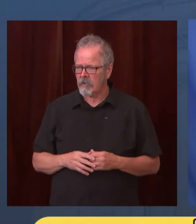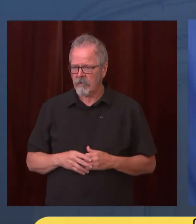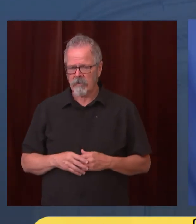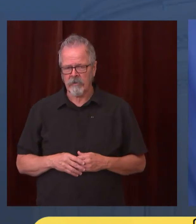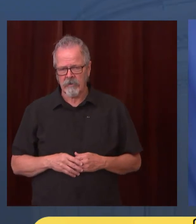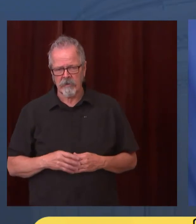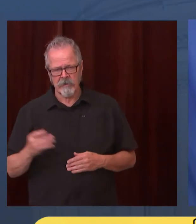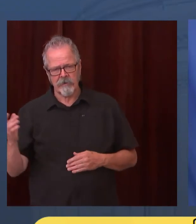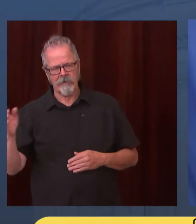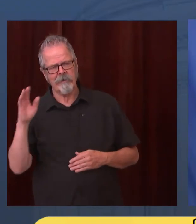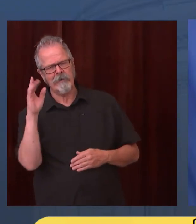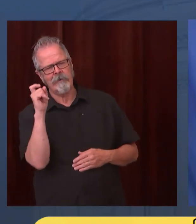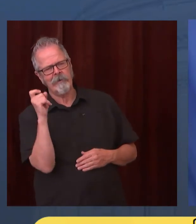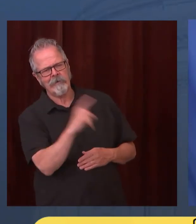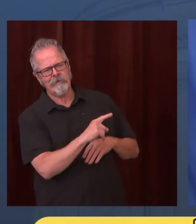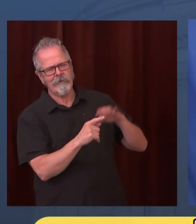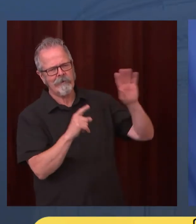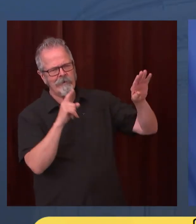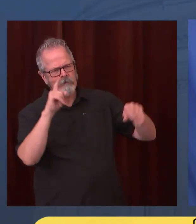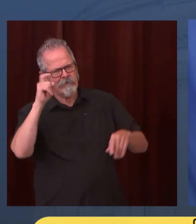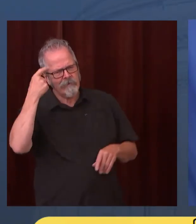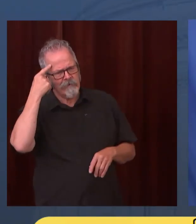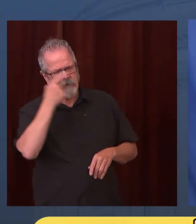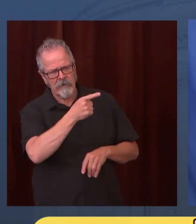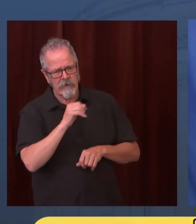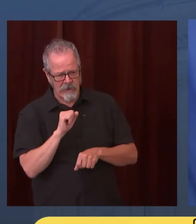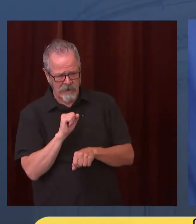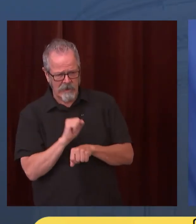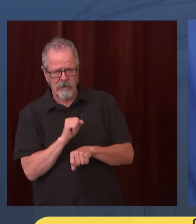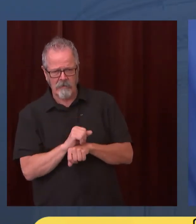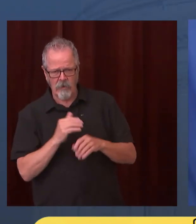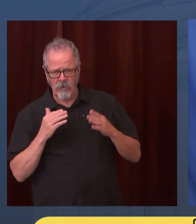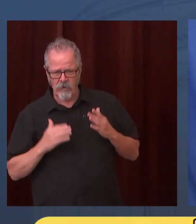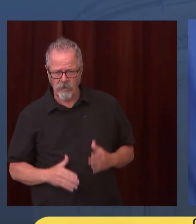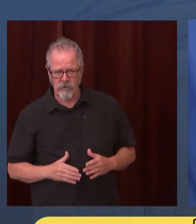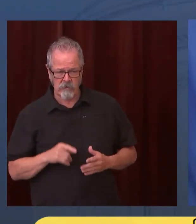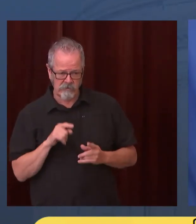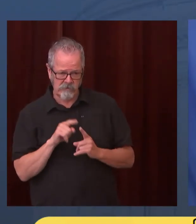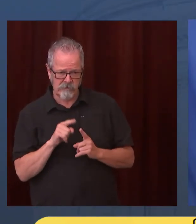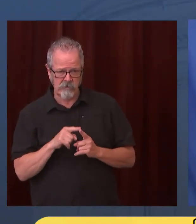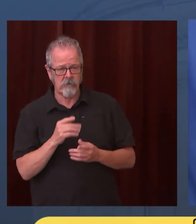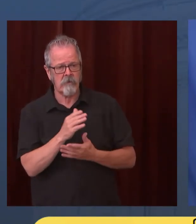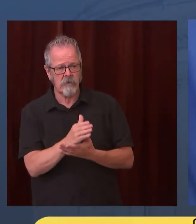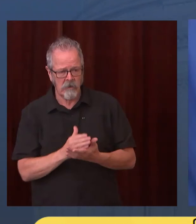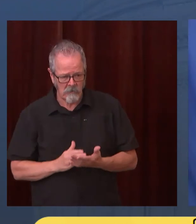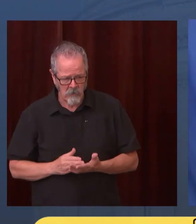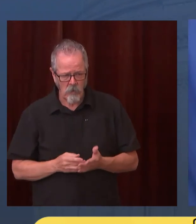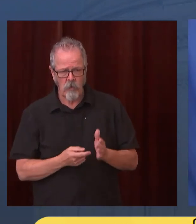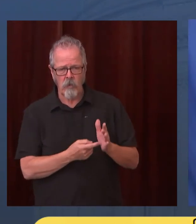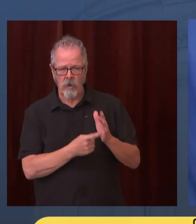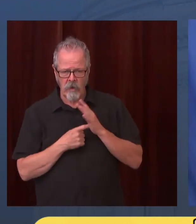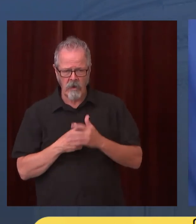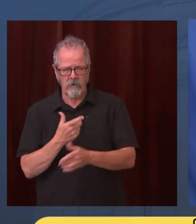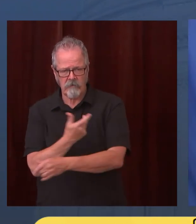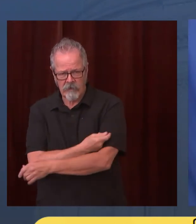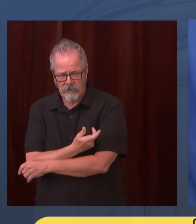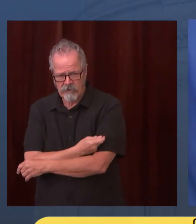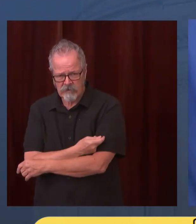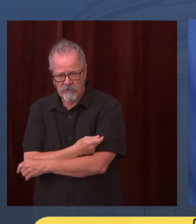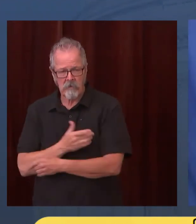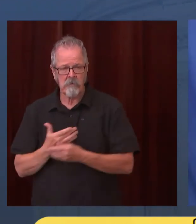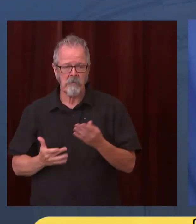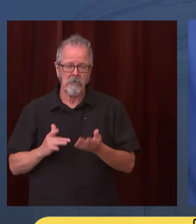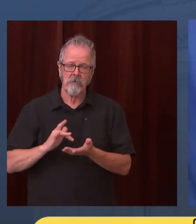the vaccine mandate, who might ultimately get a medical or religious exemption, are there plans to regularly test them since they